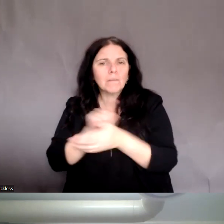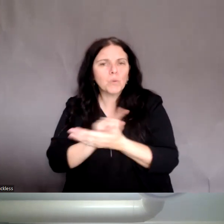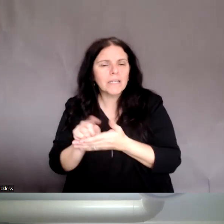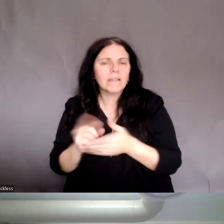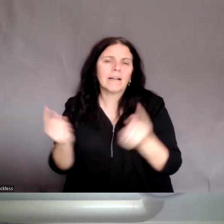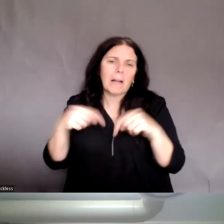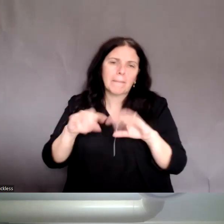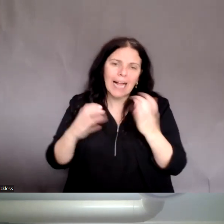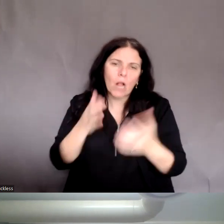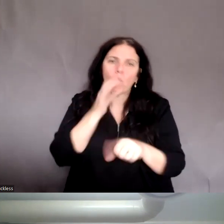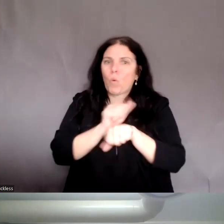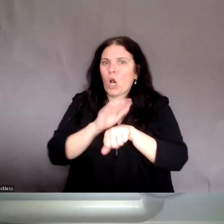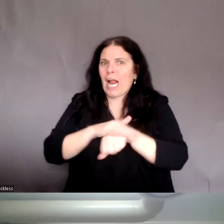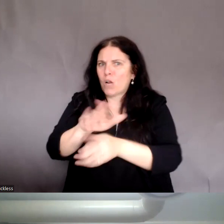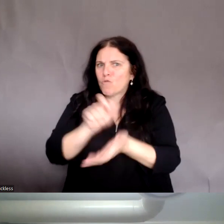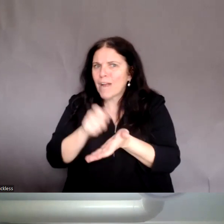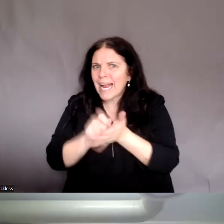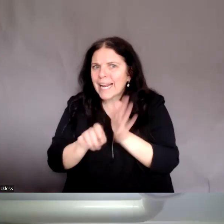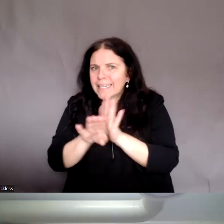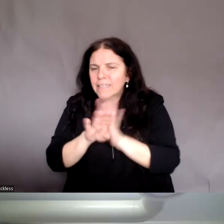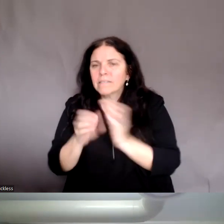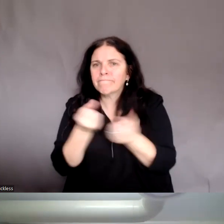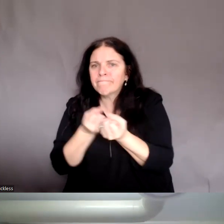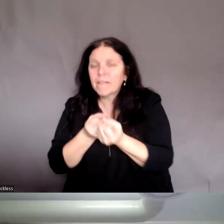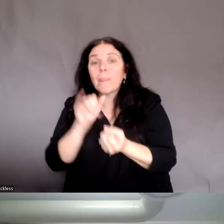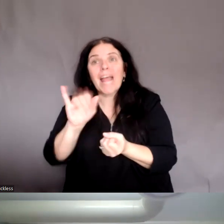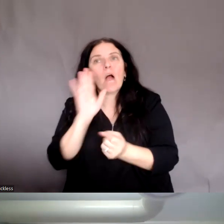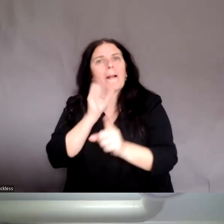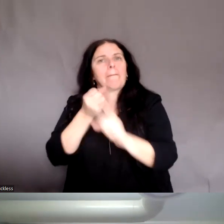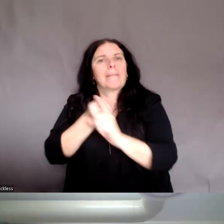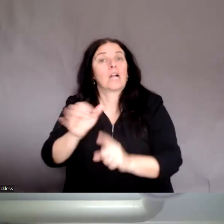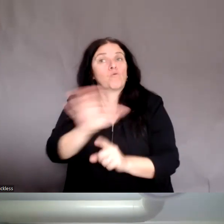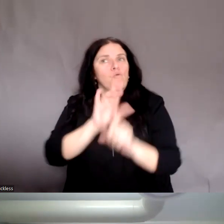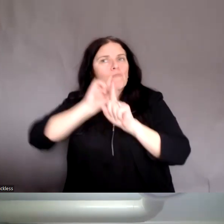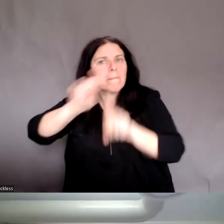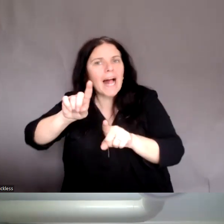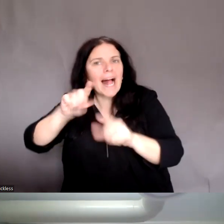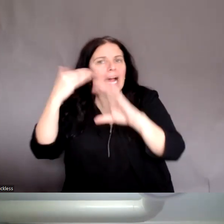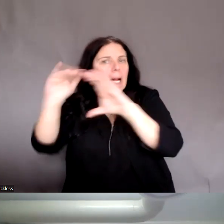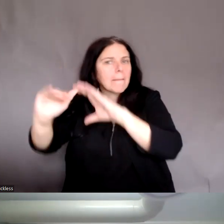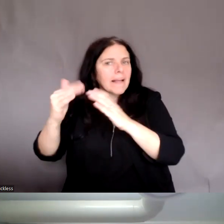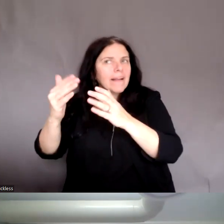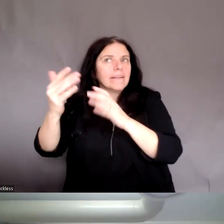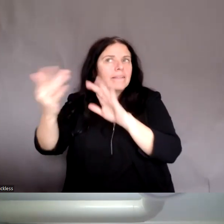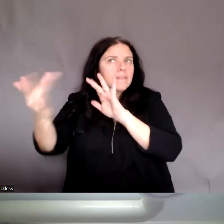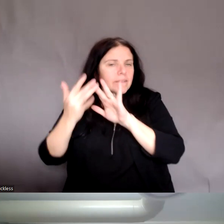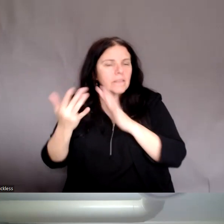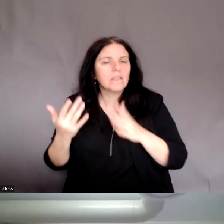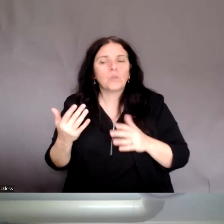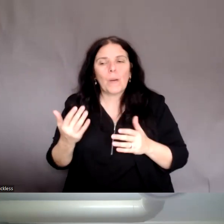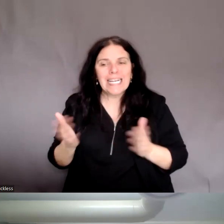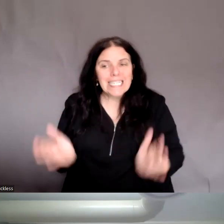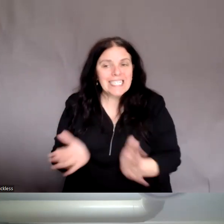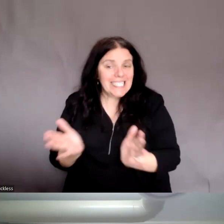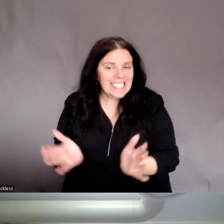we'll work on your writing, because that would really make an impact when you're replying to these employers. So getting those little buy-ins. So it always